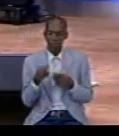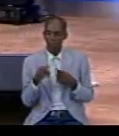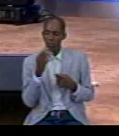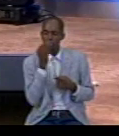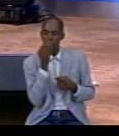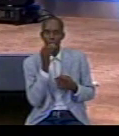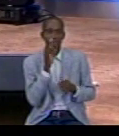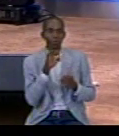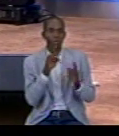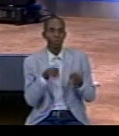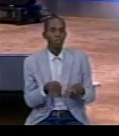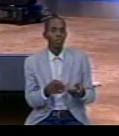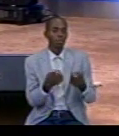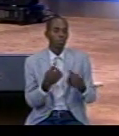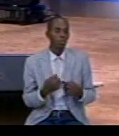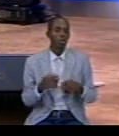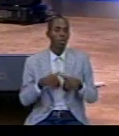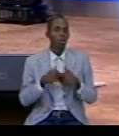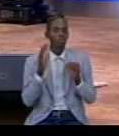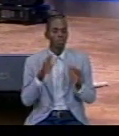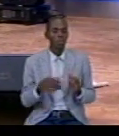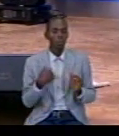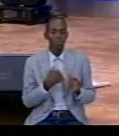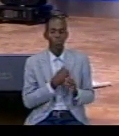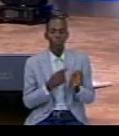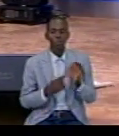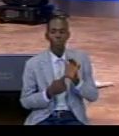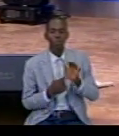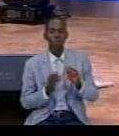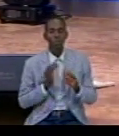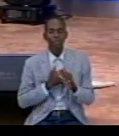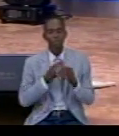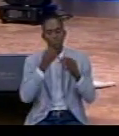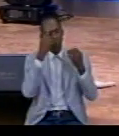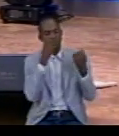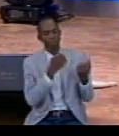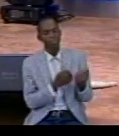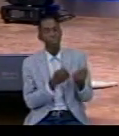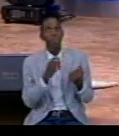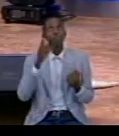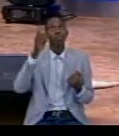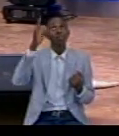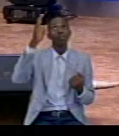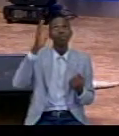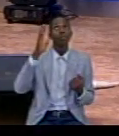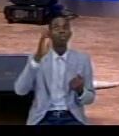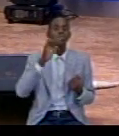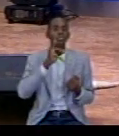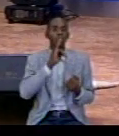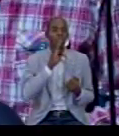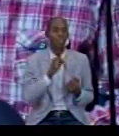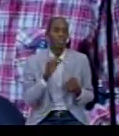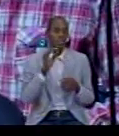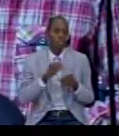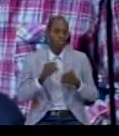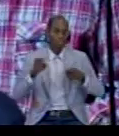comes in? How shall we practice our faith if this one comes in? God is in